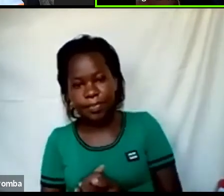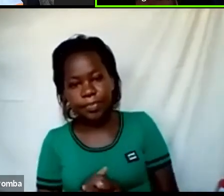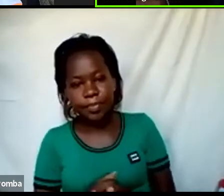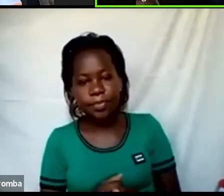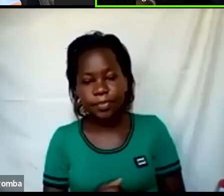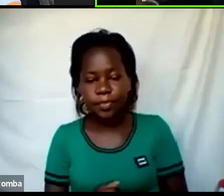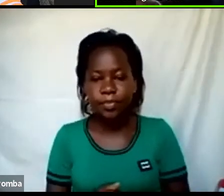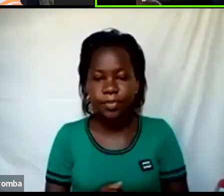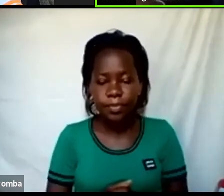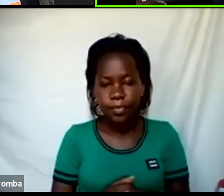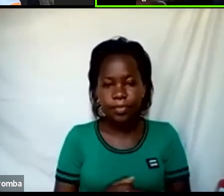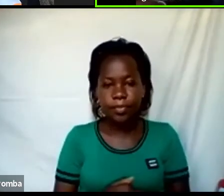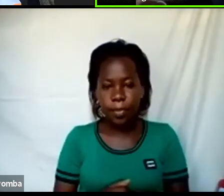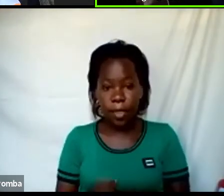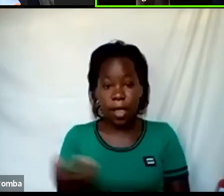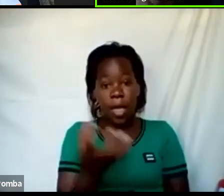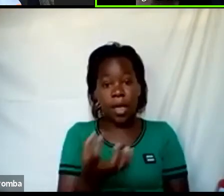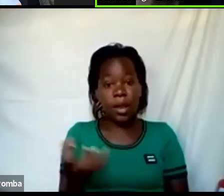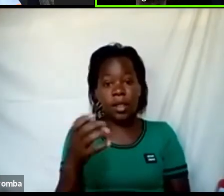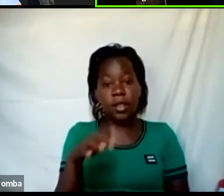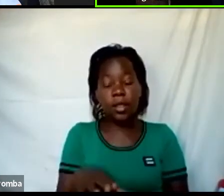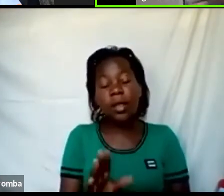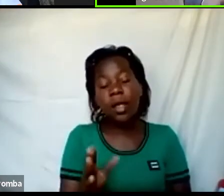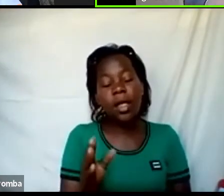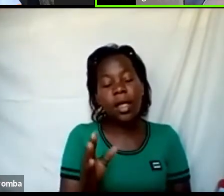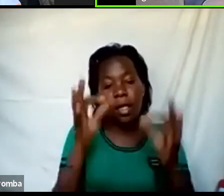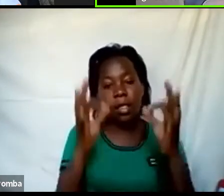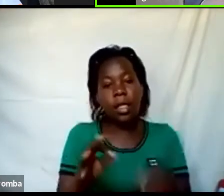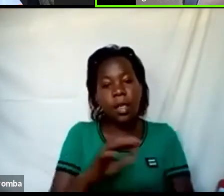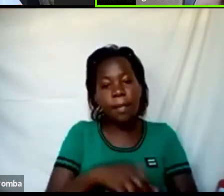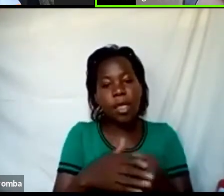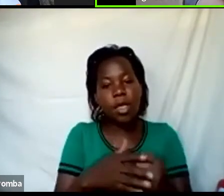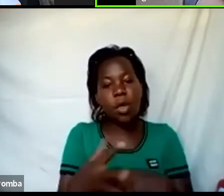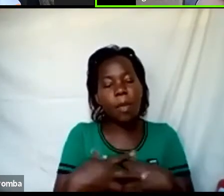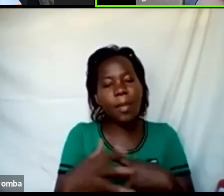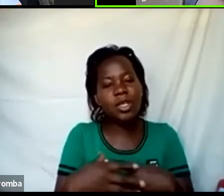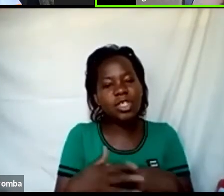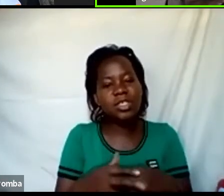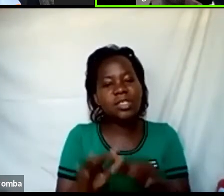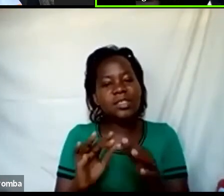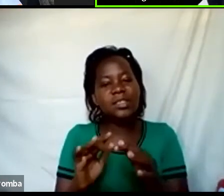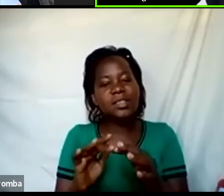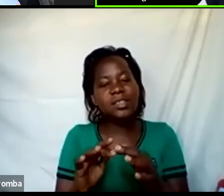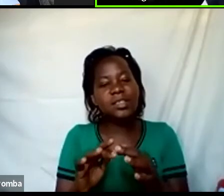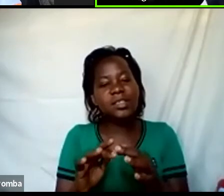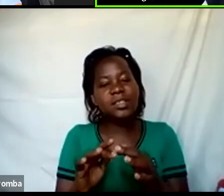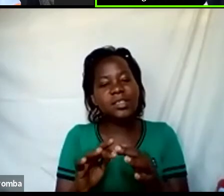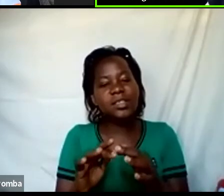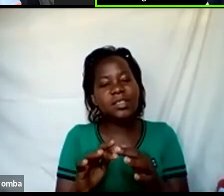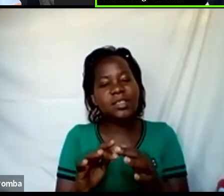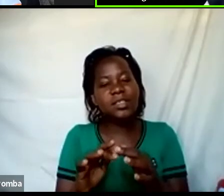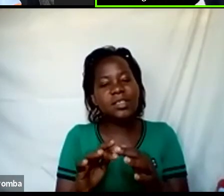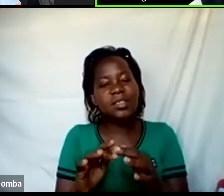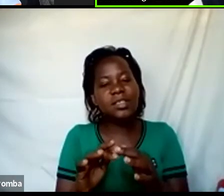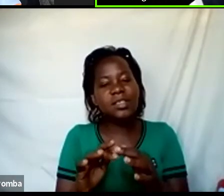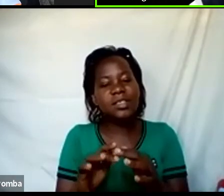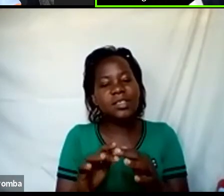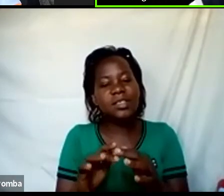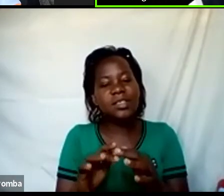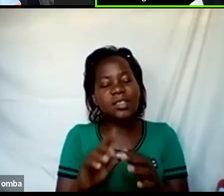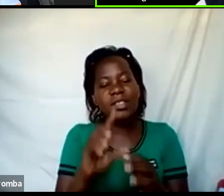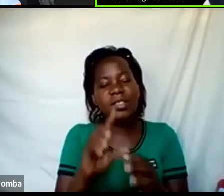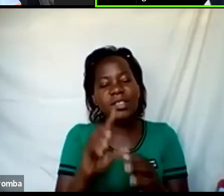of analyzing your supply chain, making your machines digitized so that you know when a machine is going to fail. You don't wait for it to